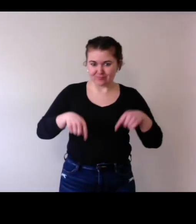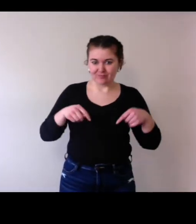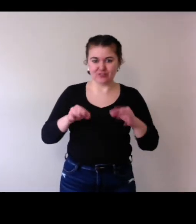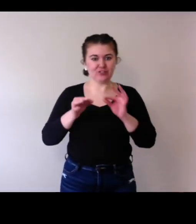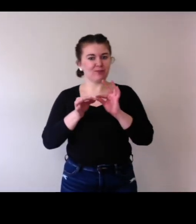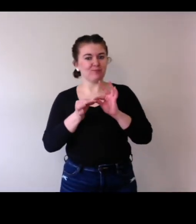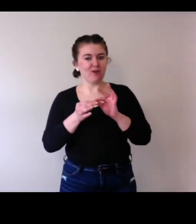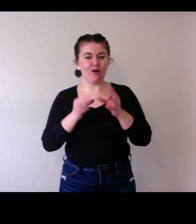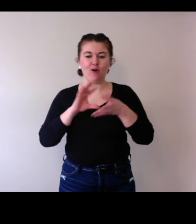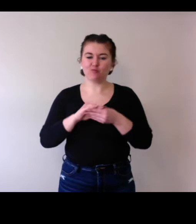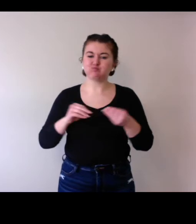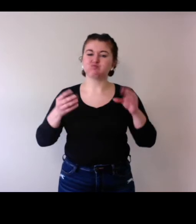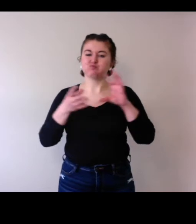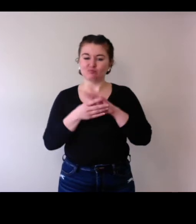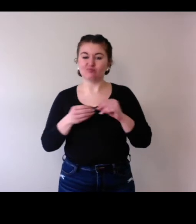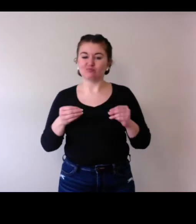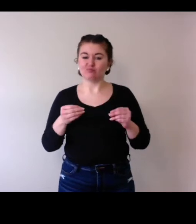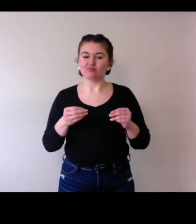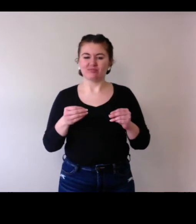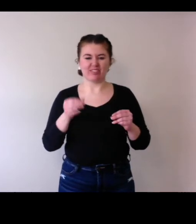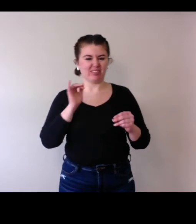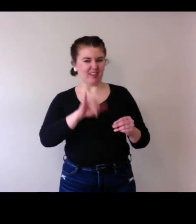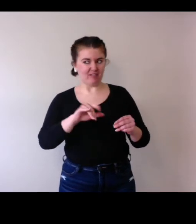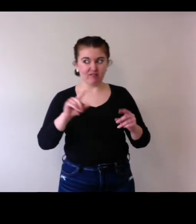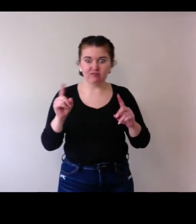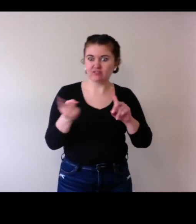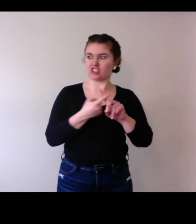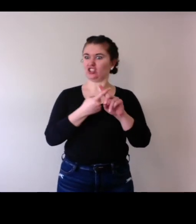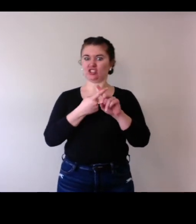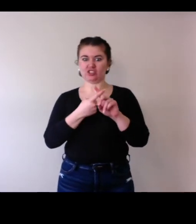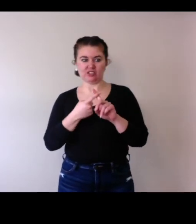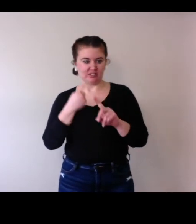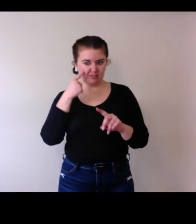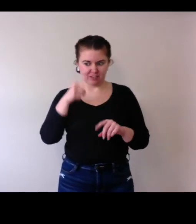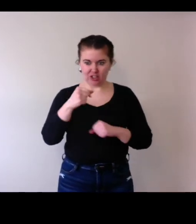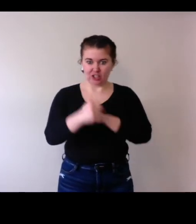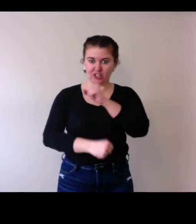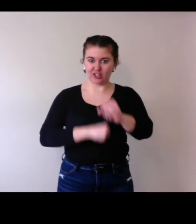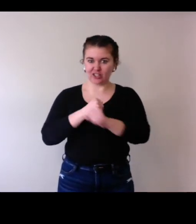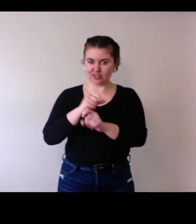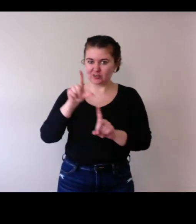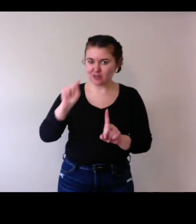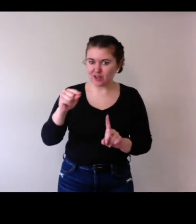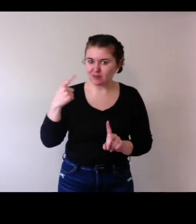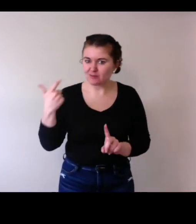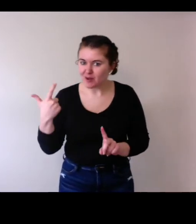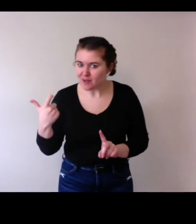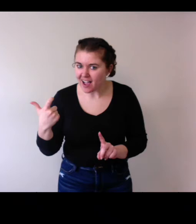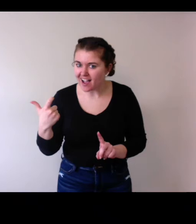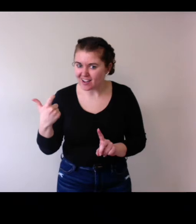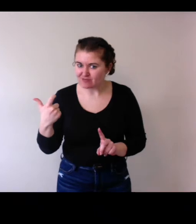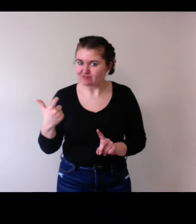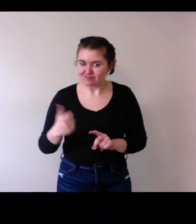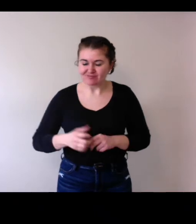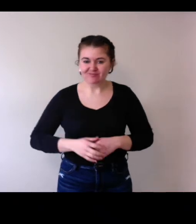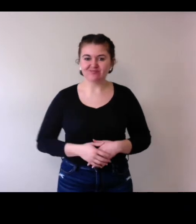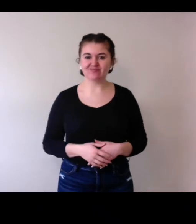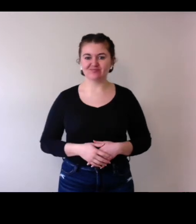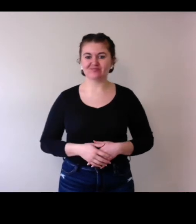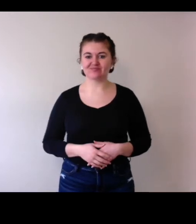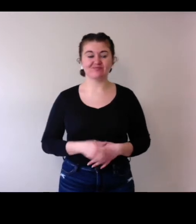Welcome to our interpreted story time, our first interpreted story time of the year